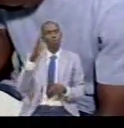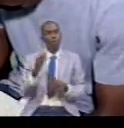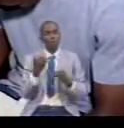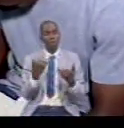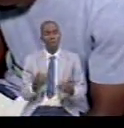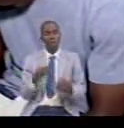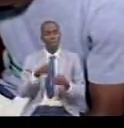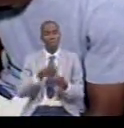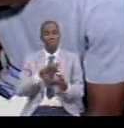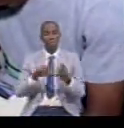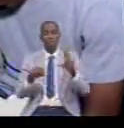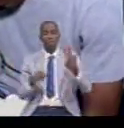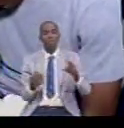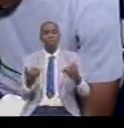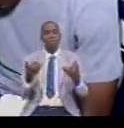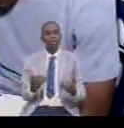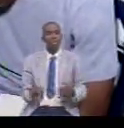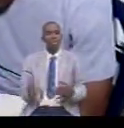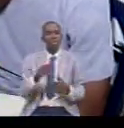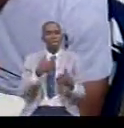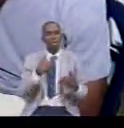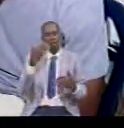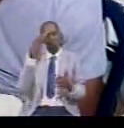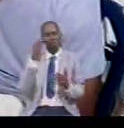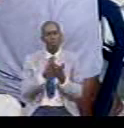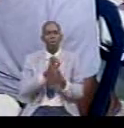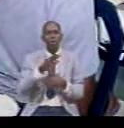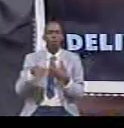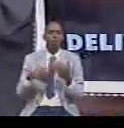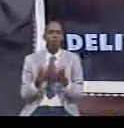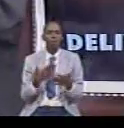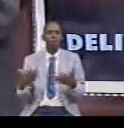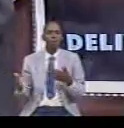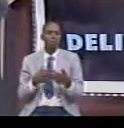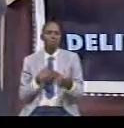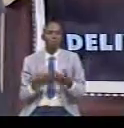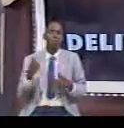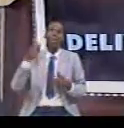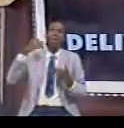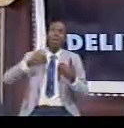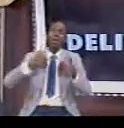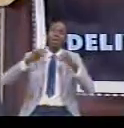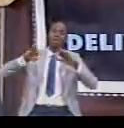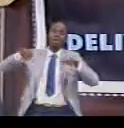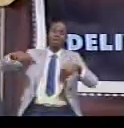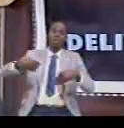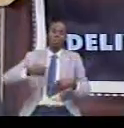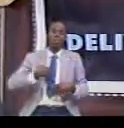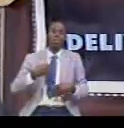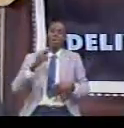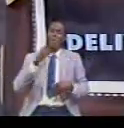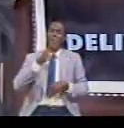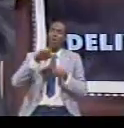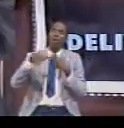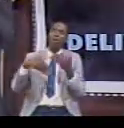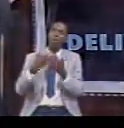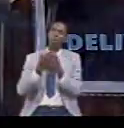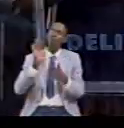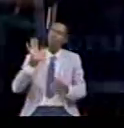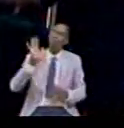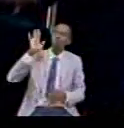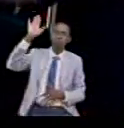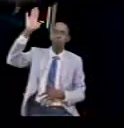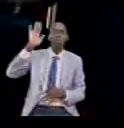things whatsoever that was given me are of thee. They have known that everything that is of